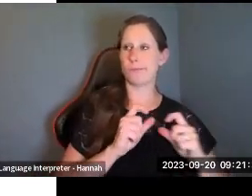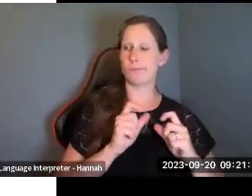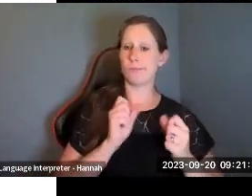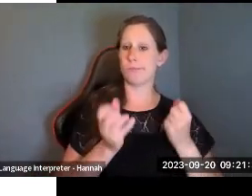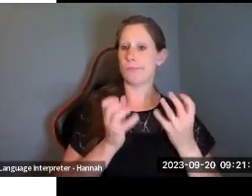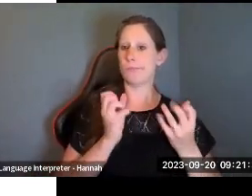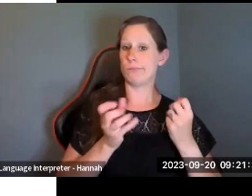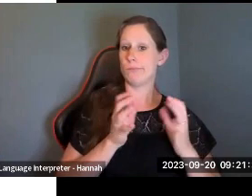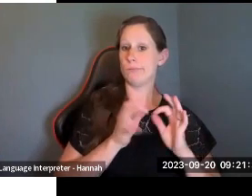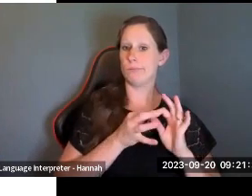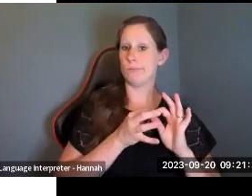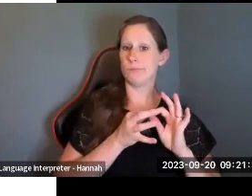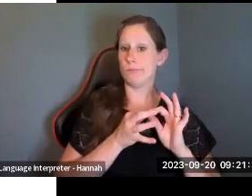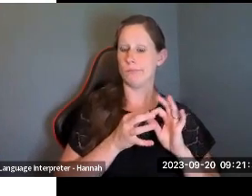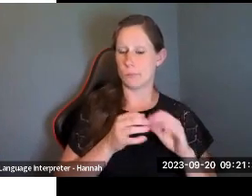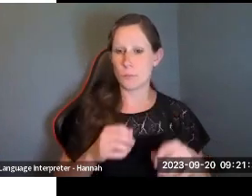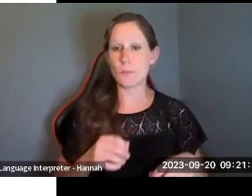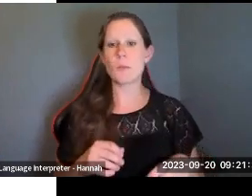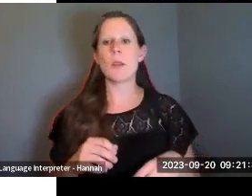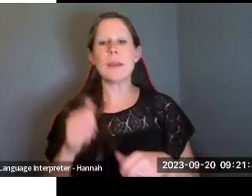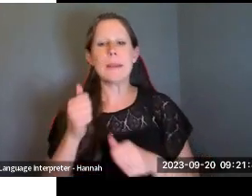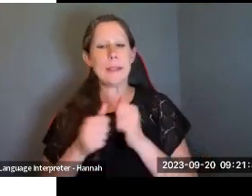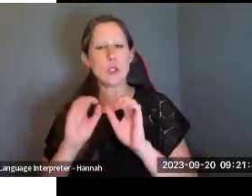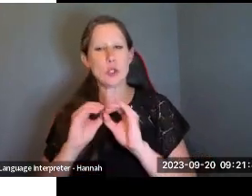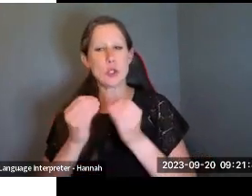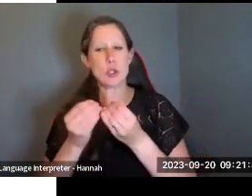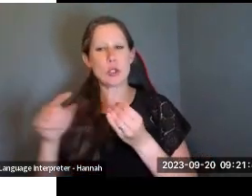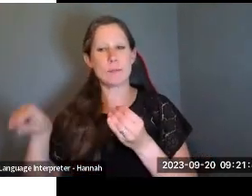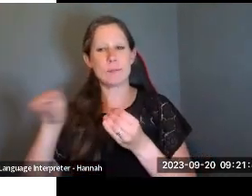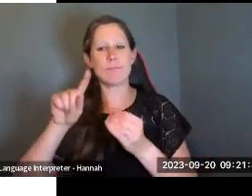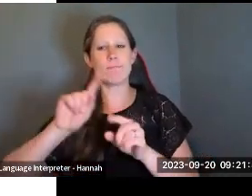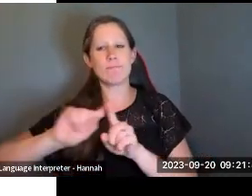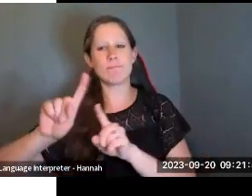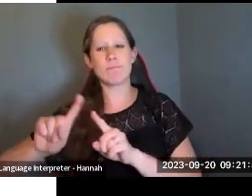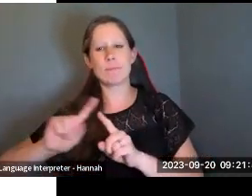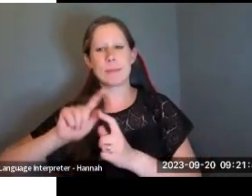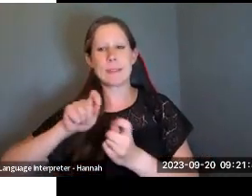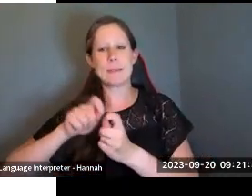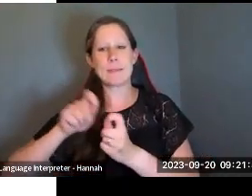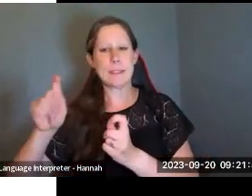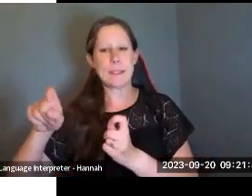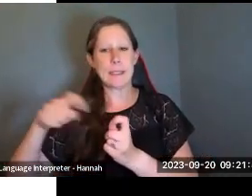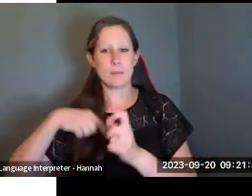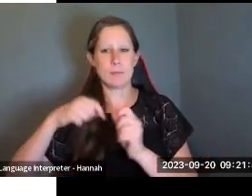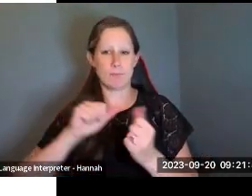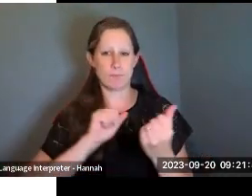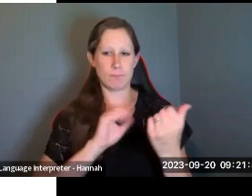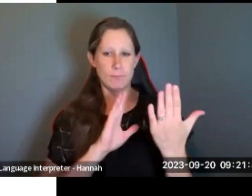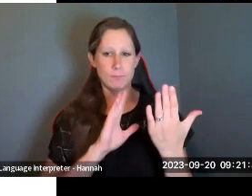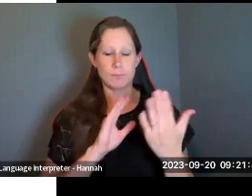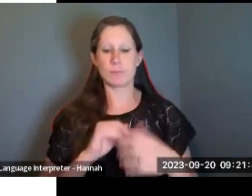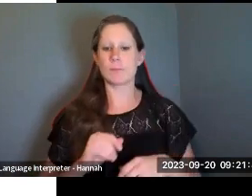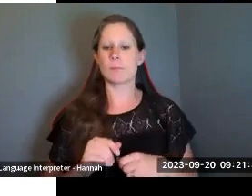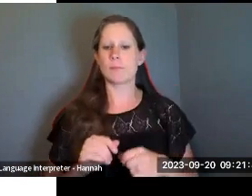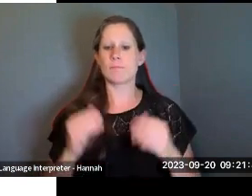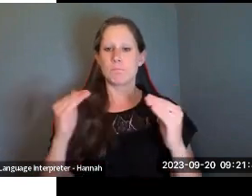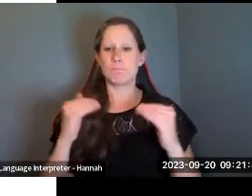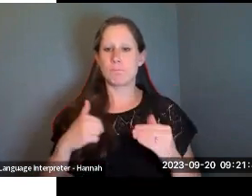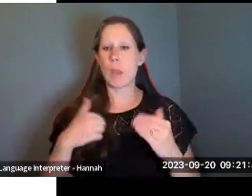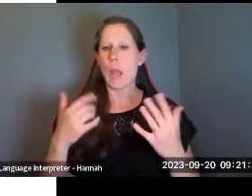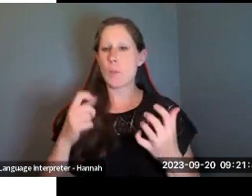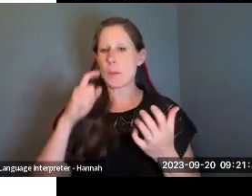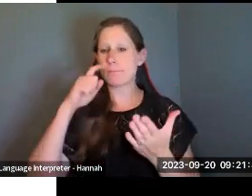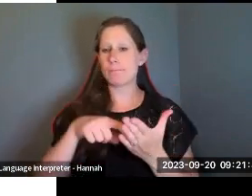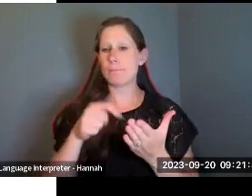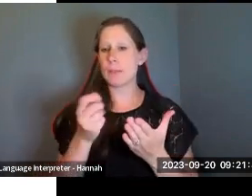organization might have different specific needs that we're able to address. I also want to recognize several